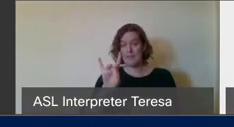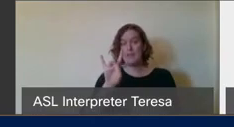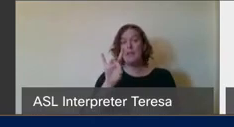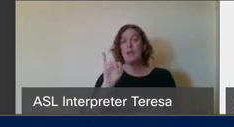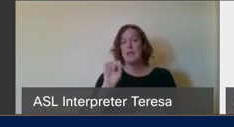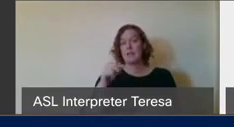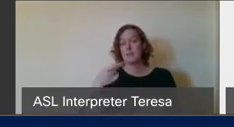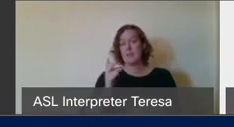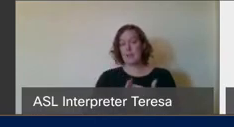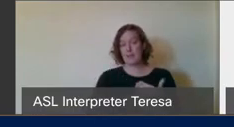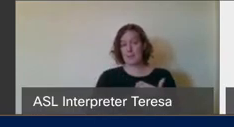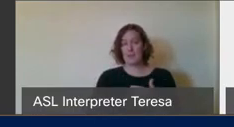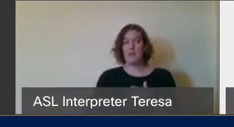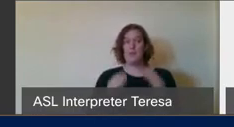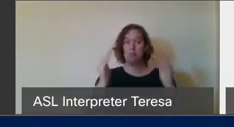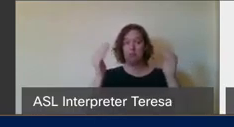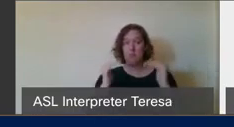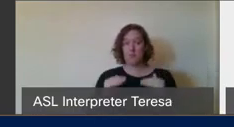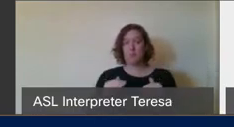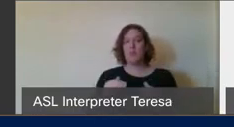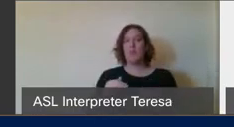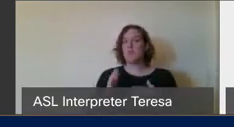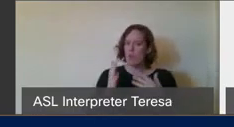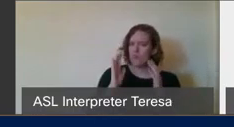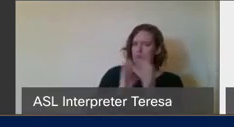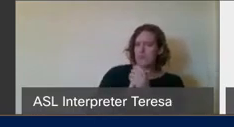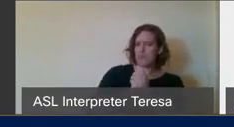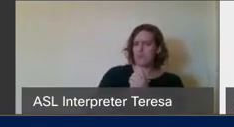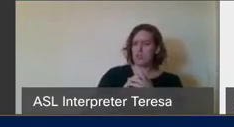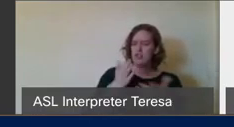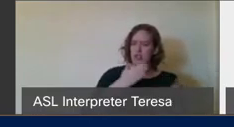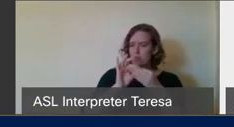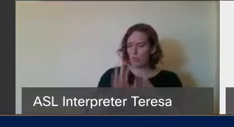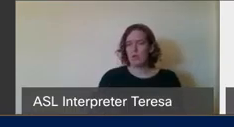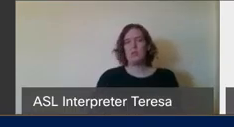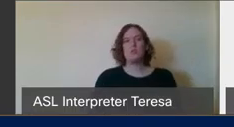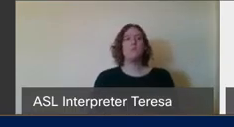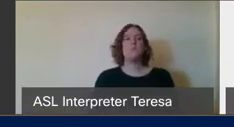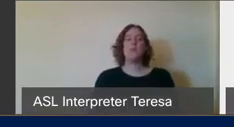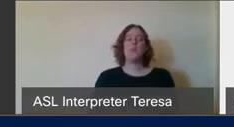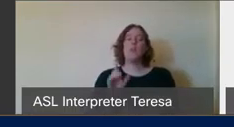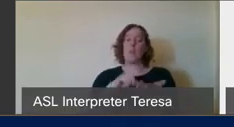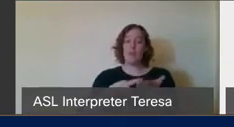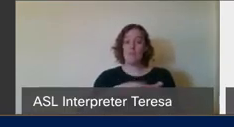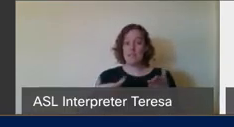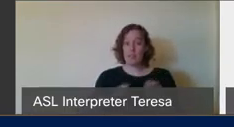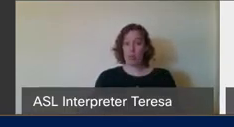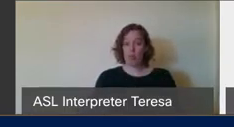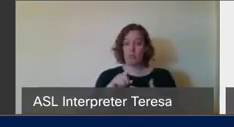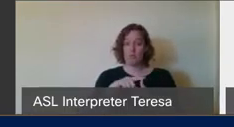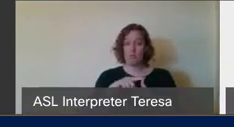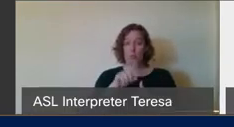2,378 ISPs was completed. Go service coordinators. And investigations closed.